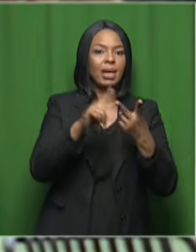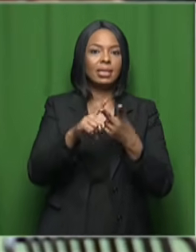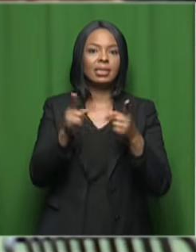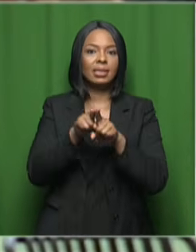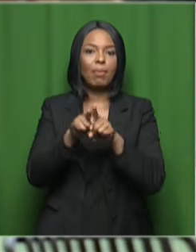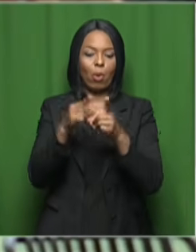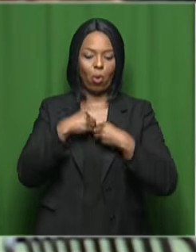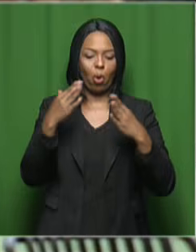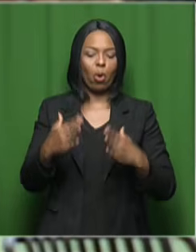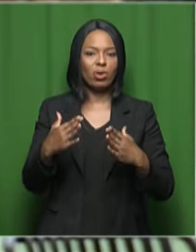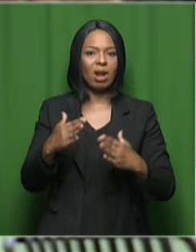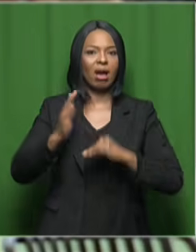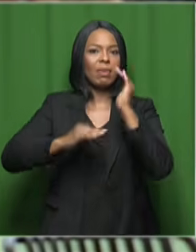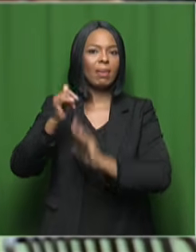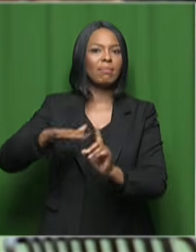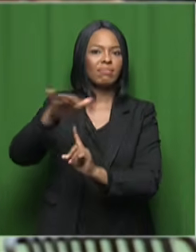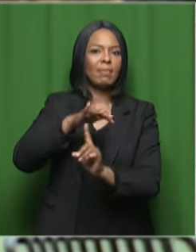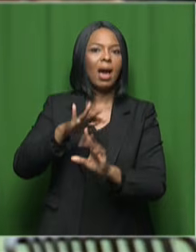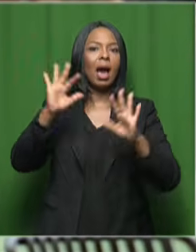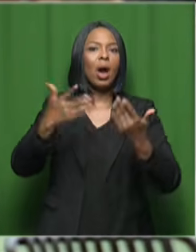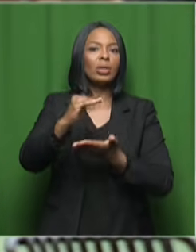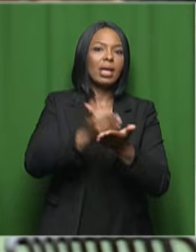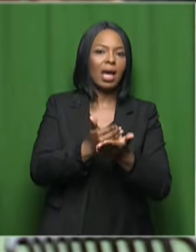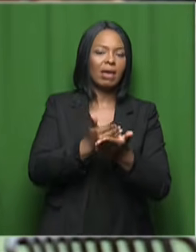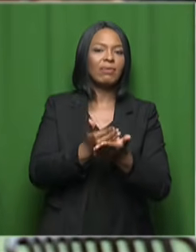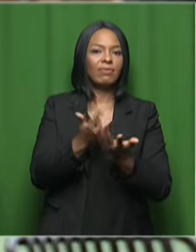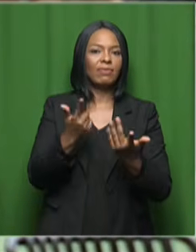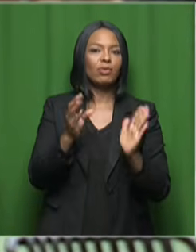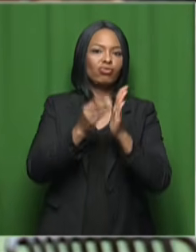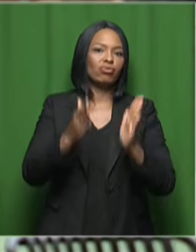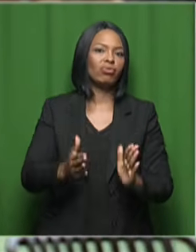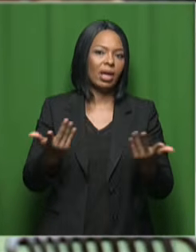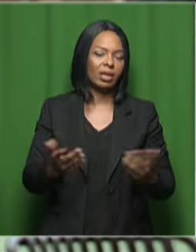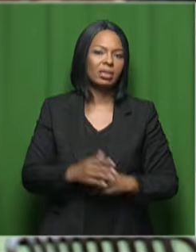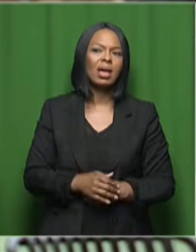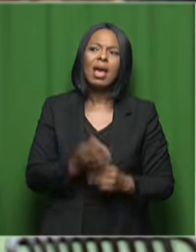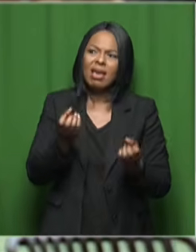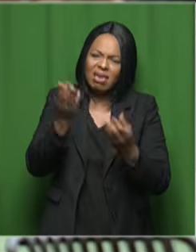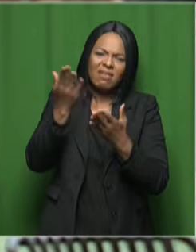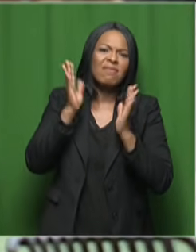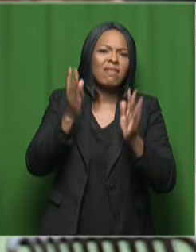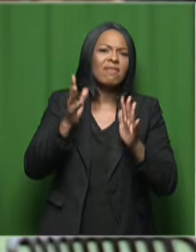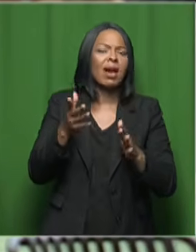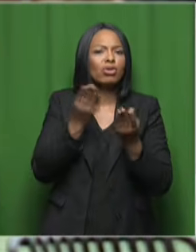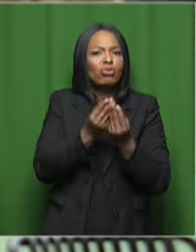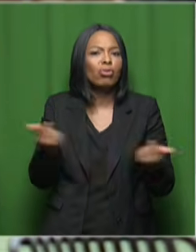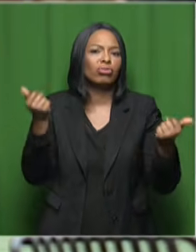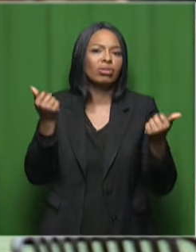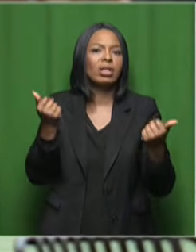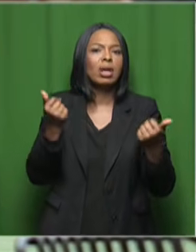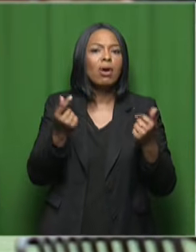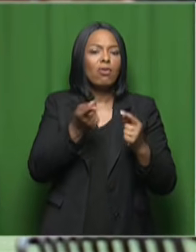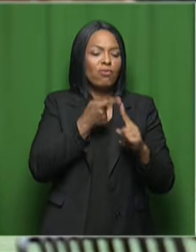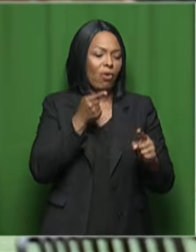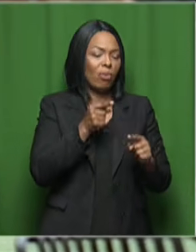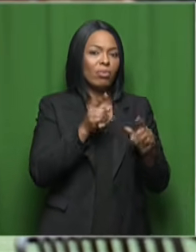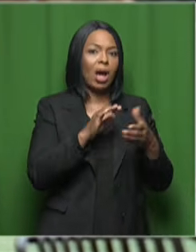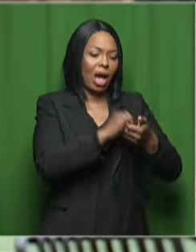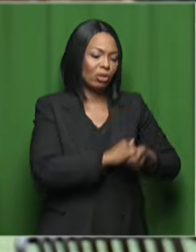in order to provide the student with more solutions? And we've provided solutions. We do research as the Private Student